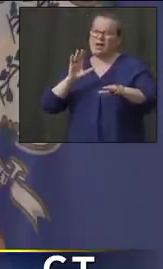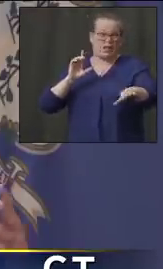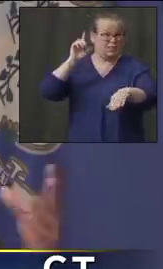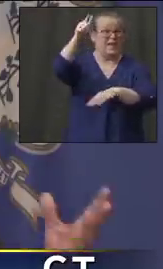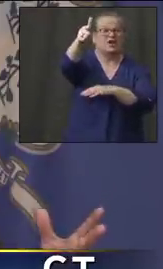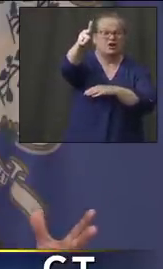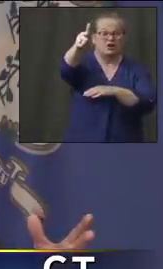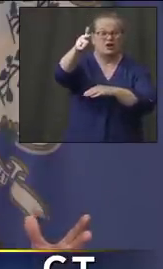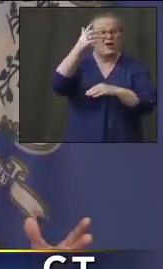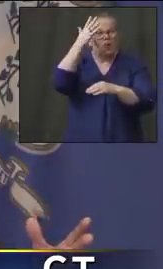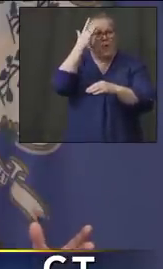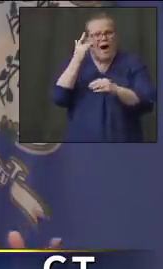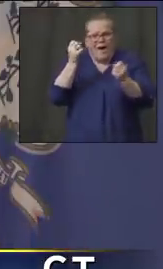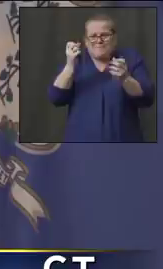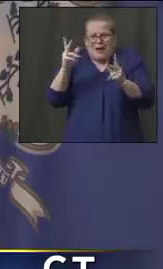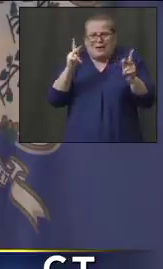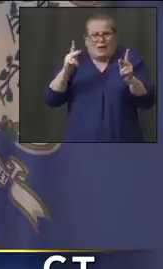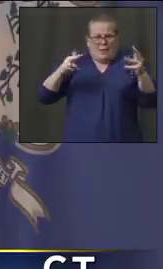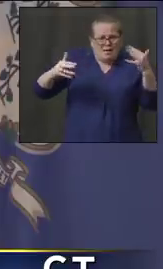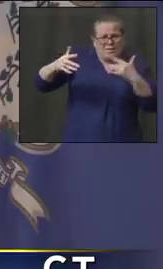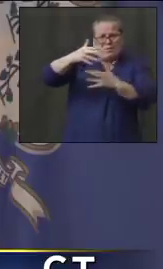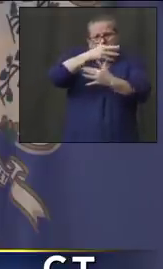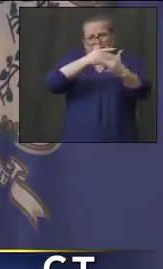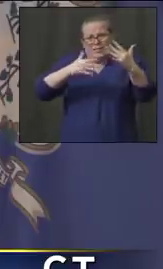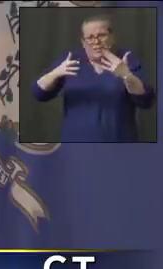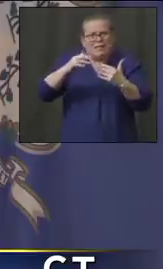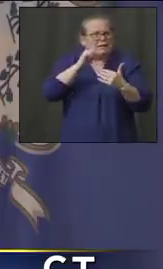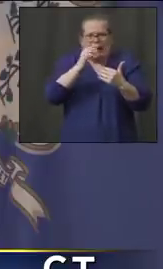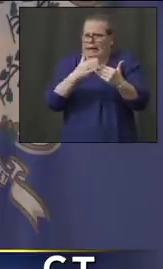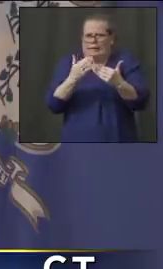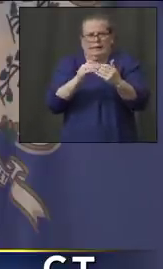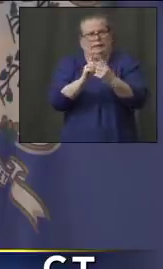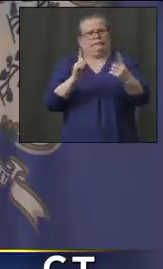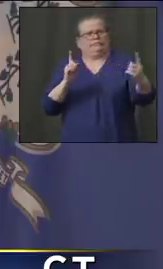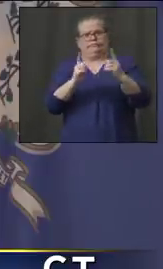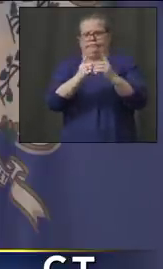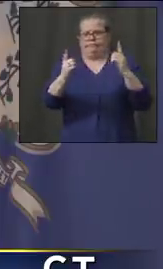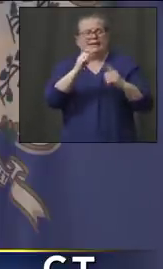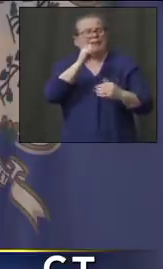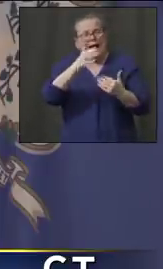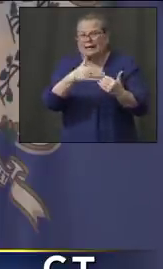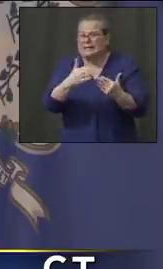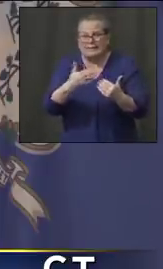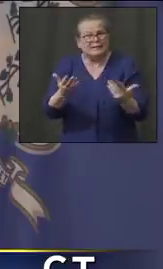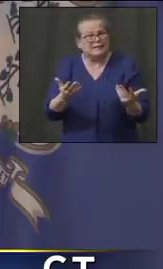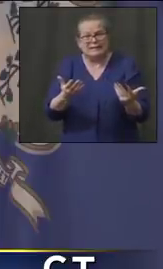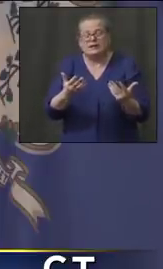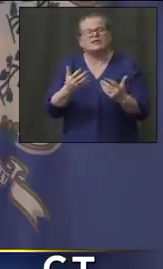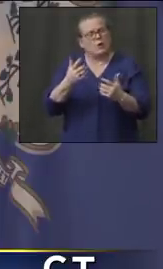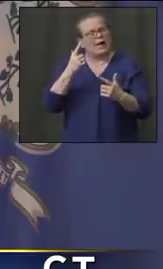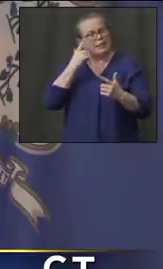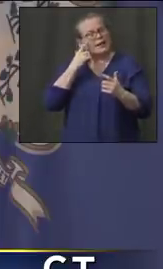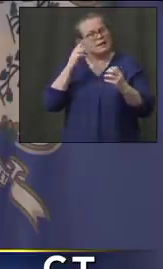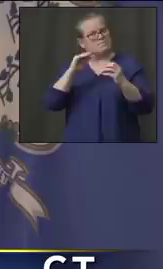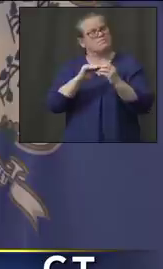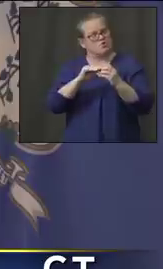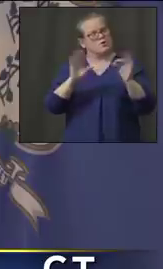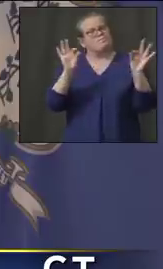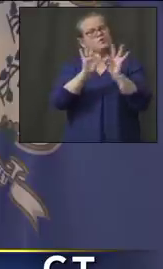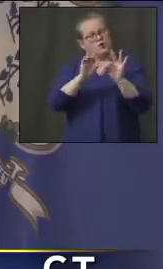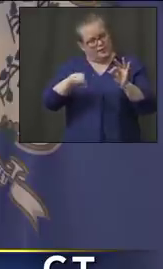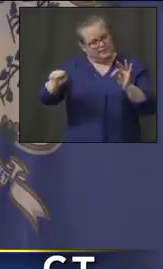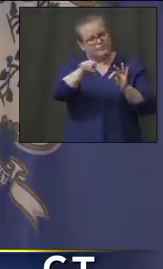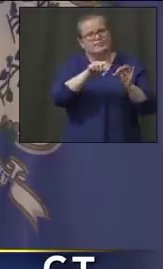socially distance, those places where you have a big crowd, I think are a little tougher to make sure that we keep this virus under